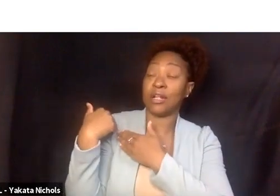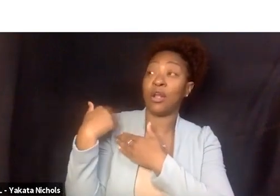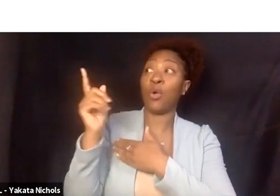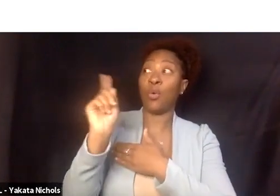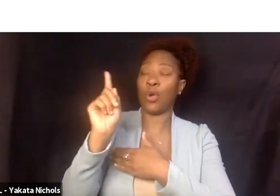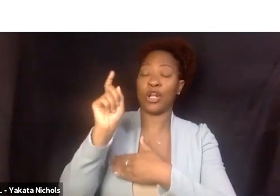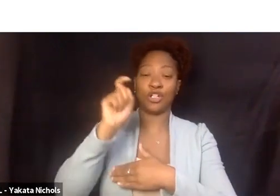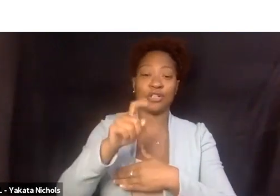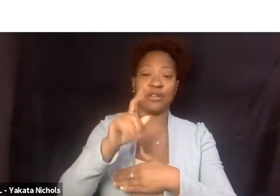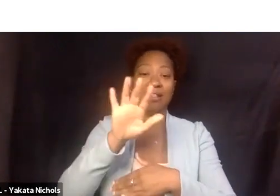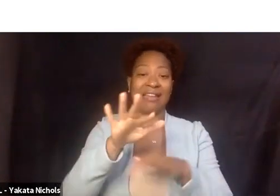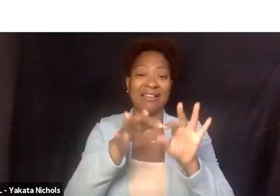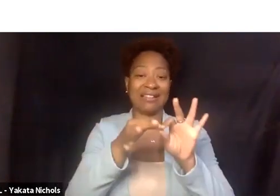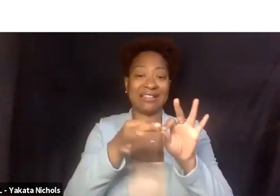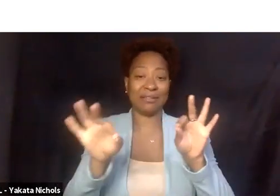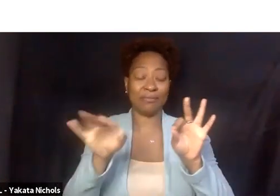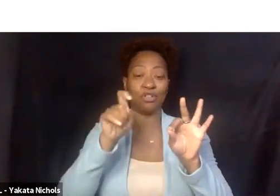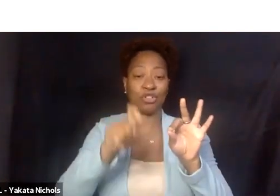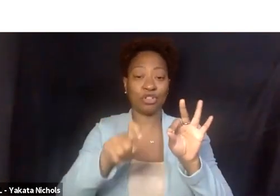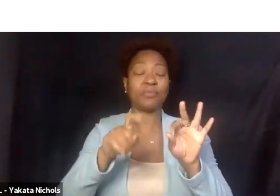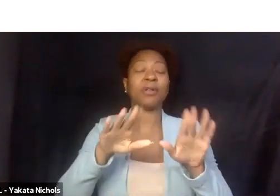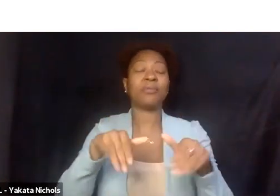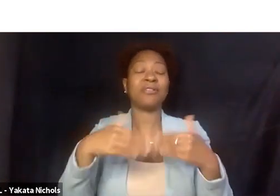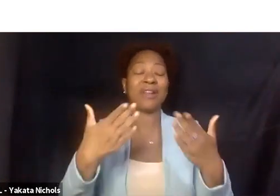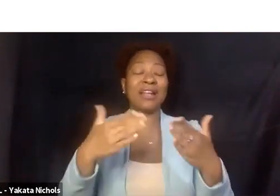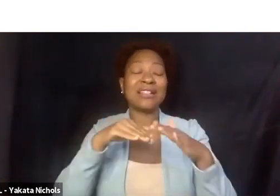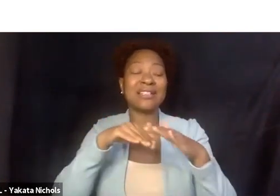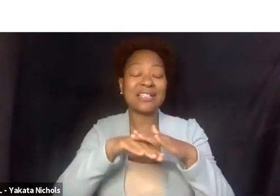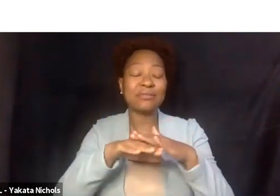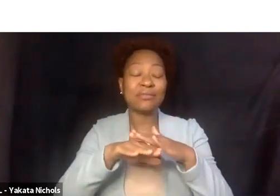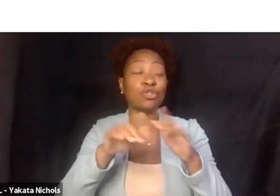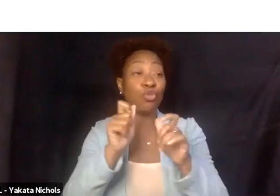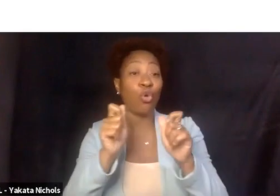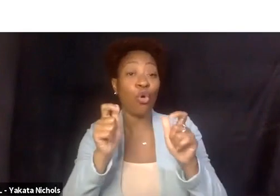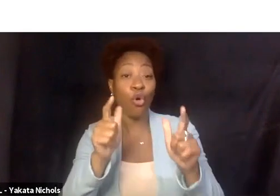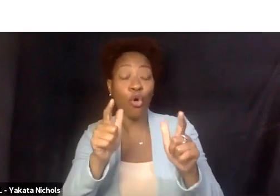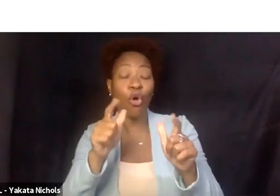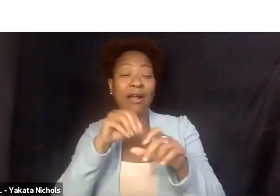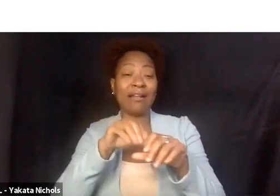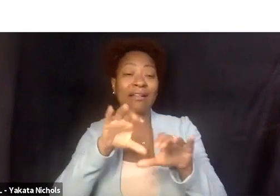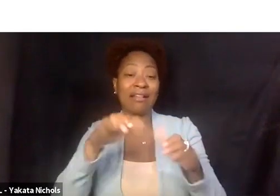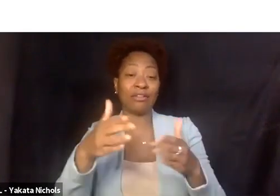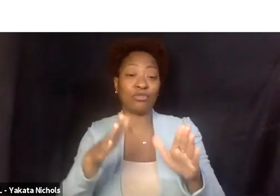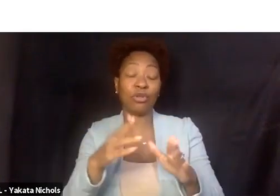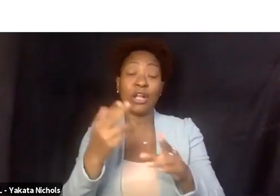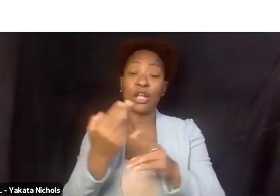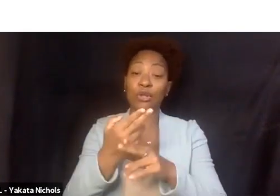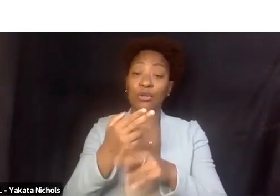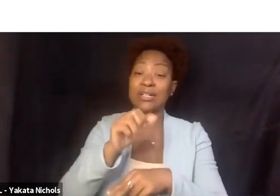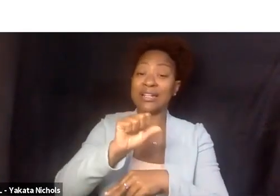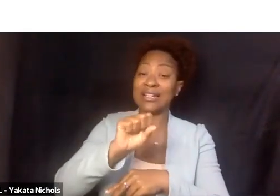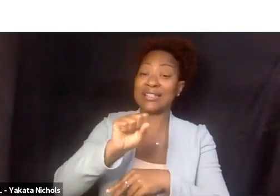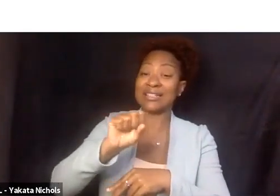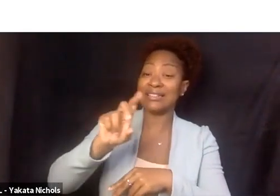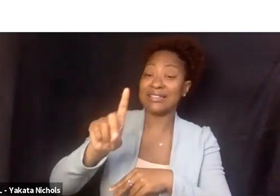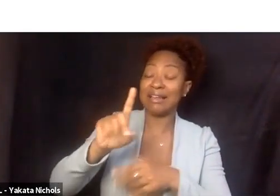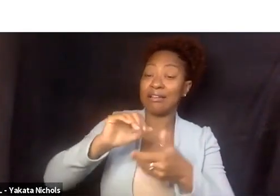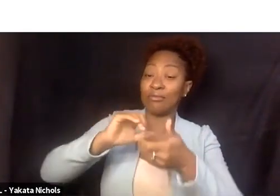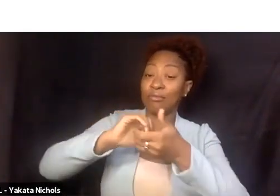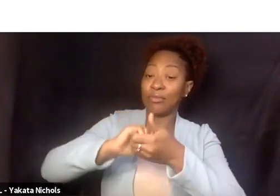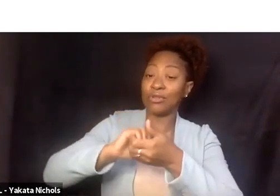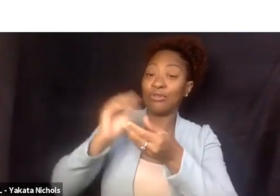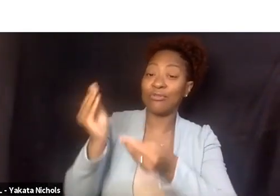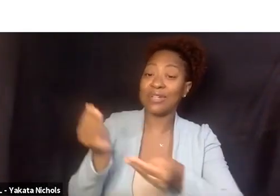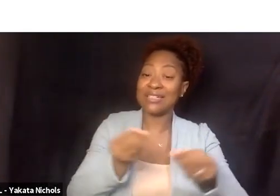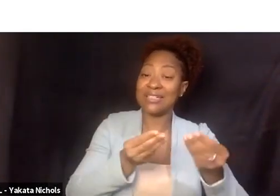about increasing the accessibility in the classroom and also utilizing SSD in partnership to help facilitate